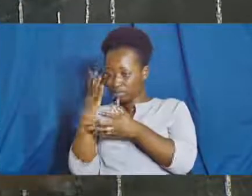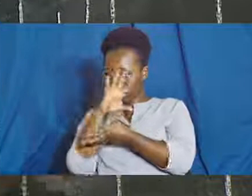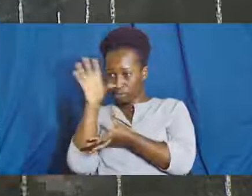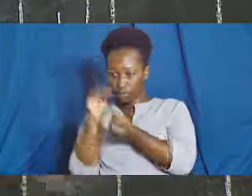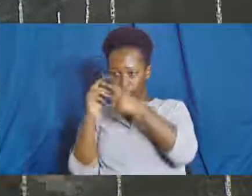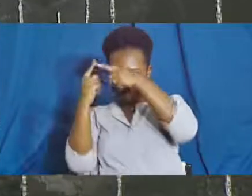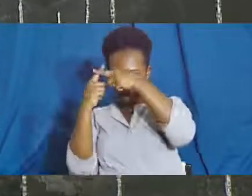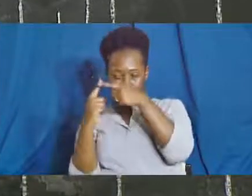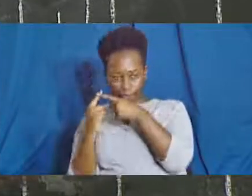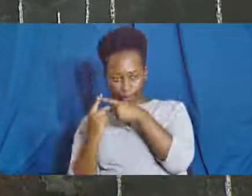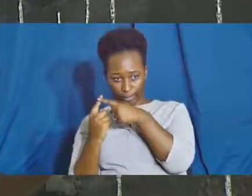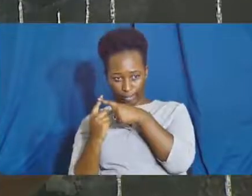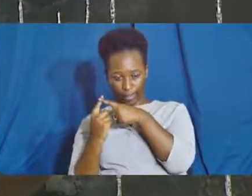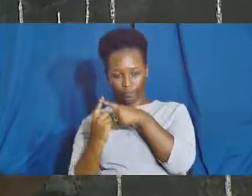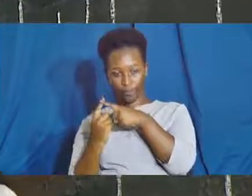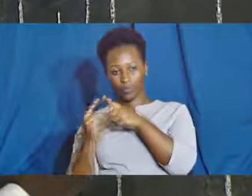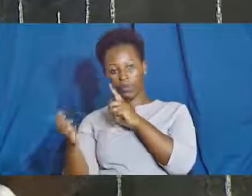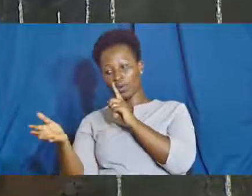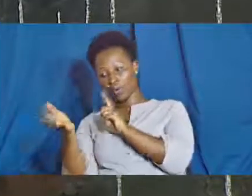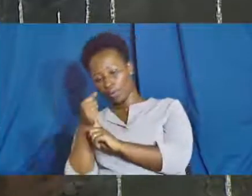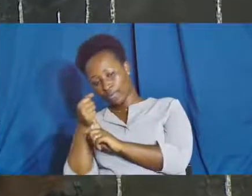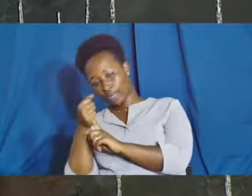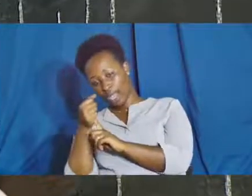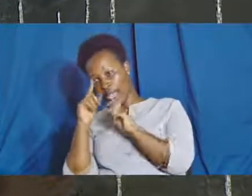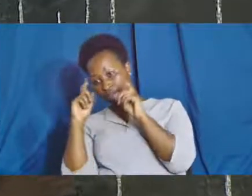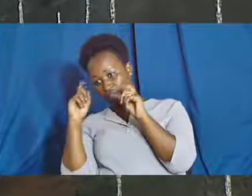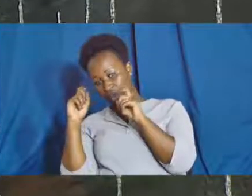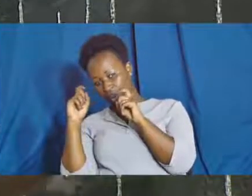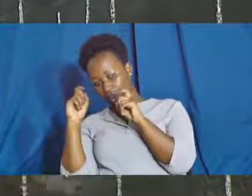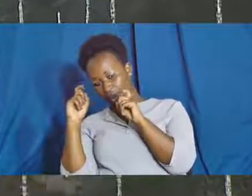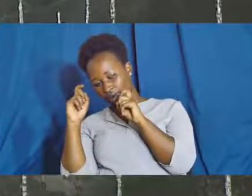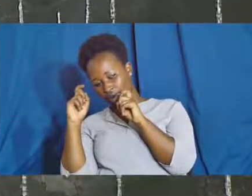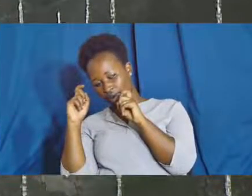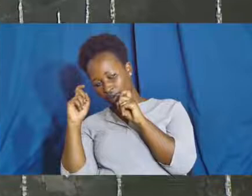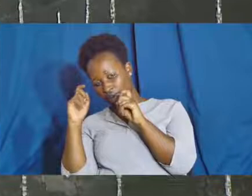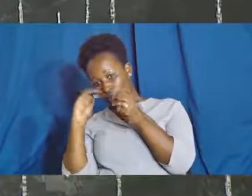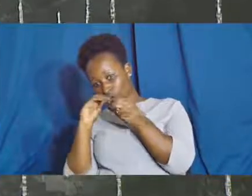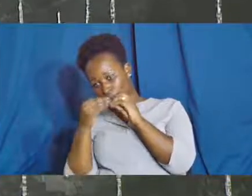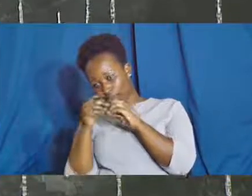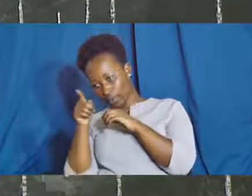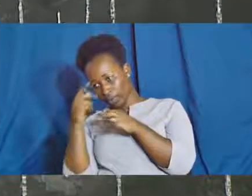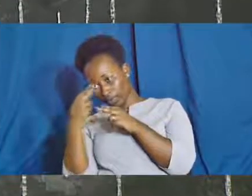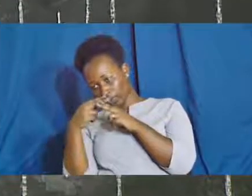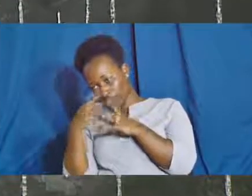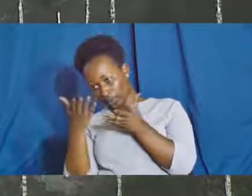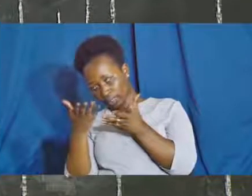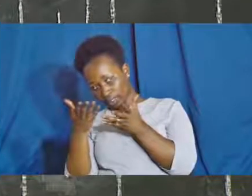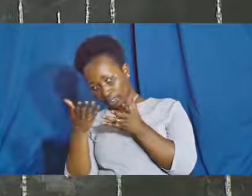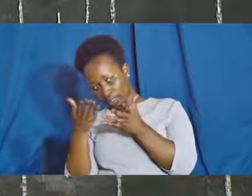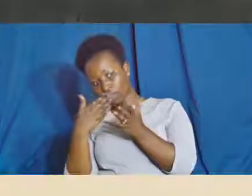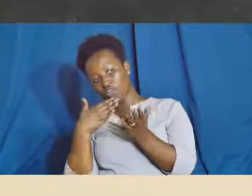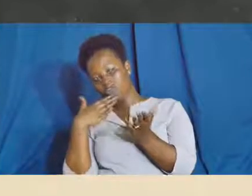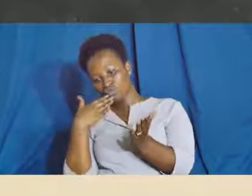two, you will generate a figure here. This figure is called, yes,